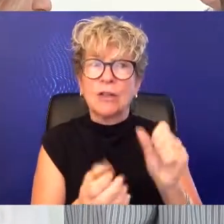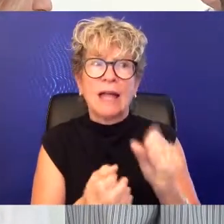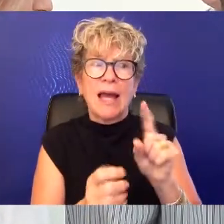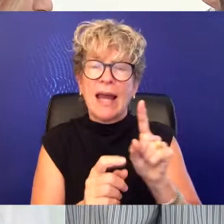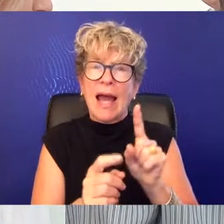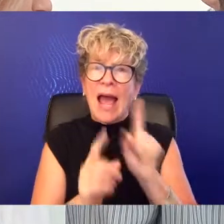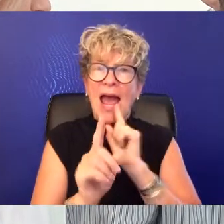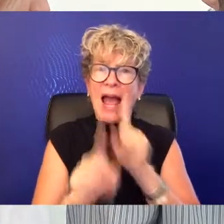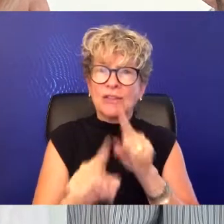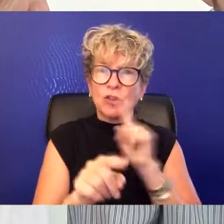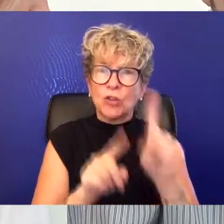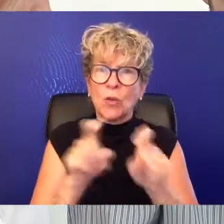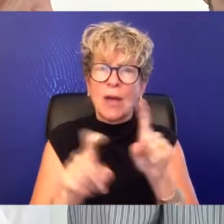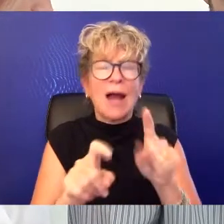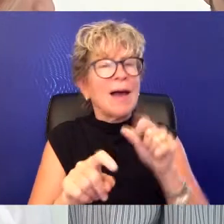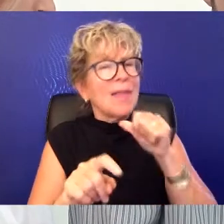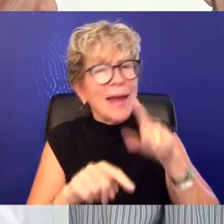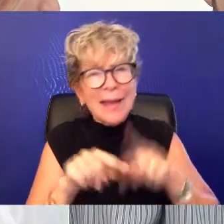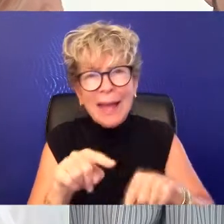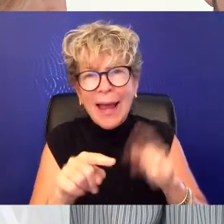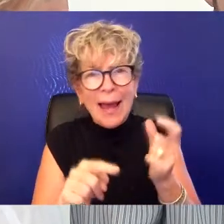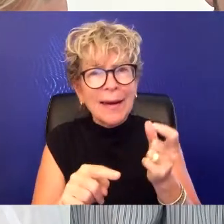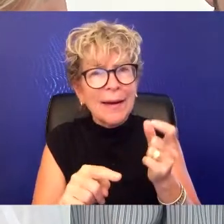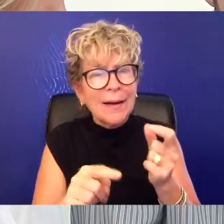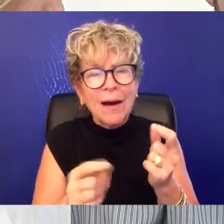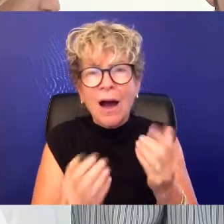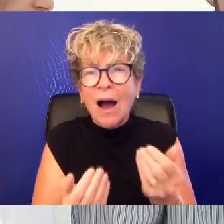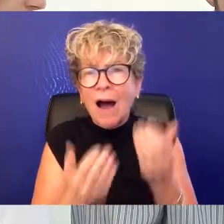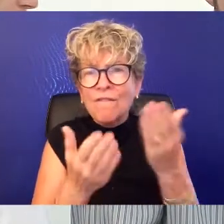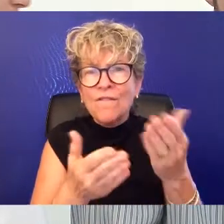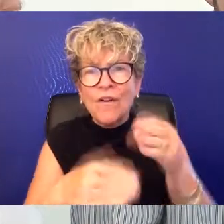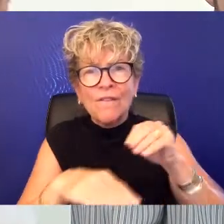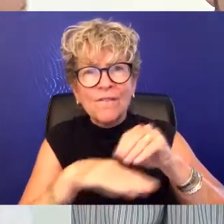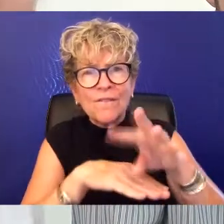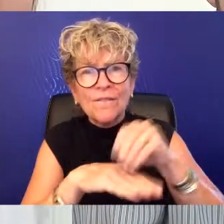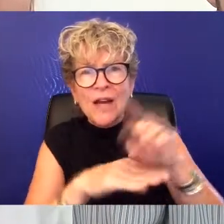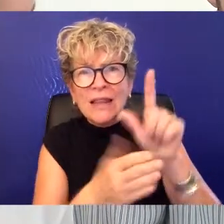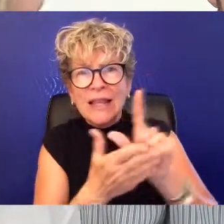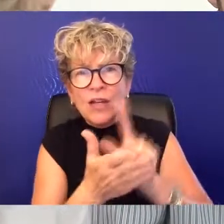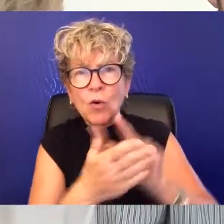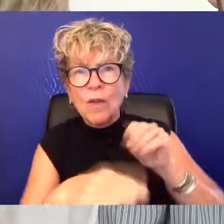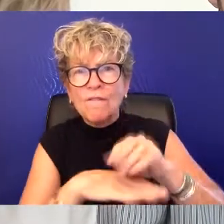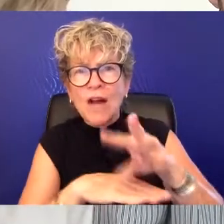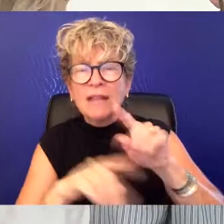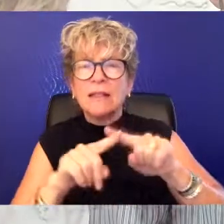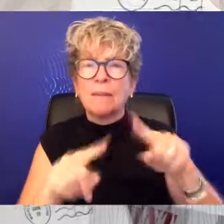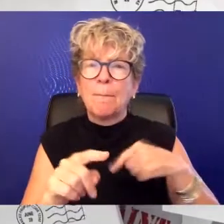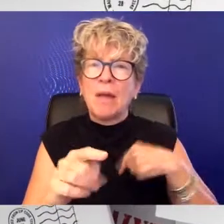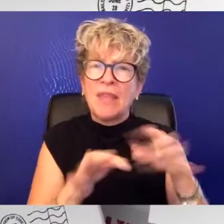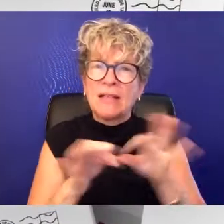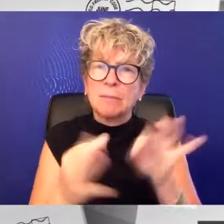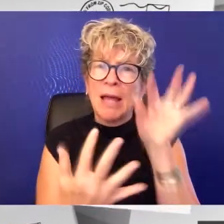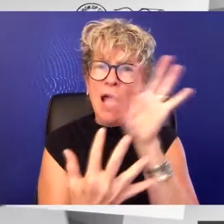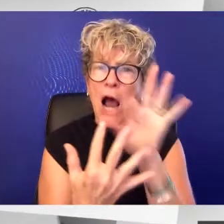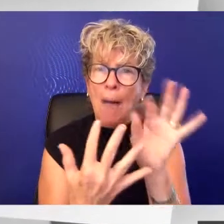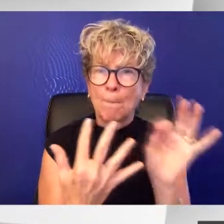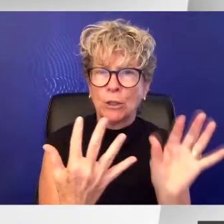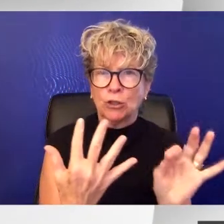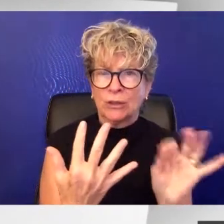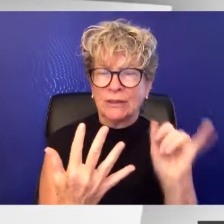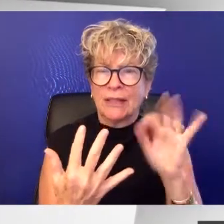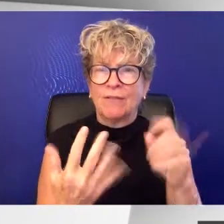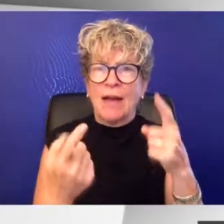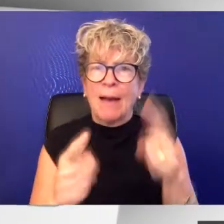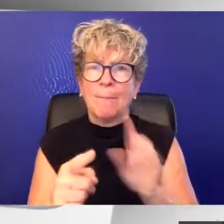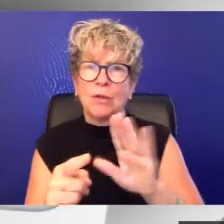do not provide legal advice, but they can help you understand your rights and options if they have been violated. The